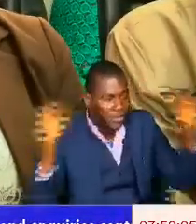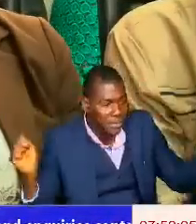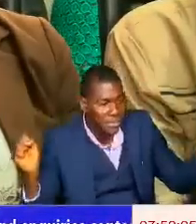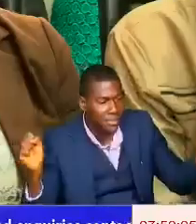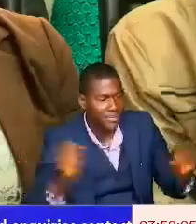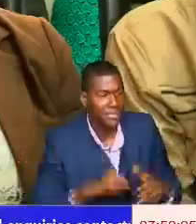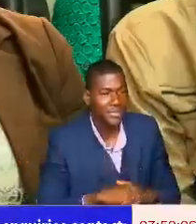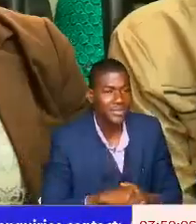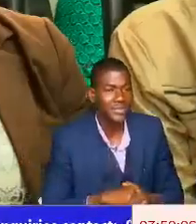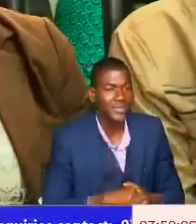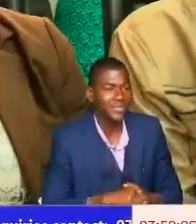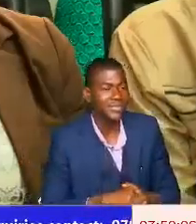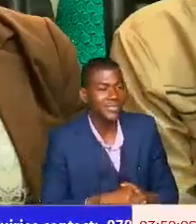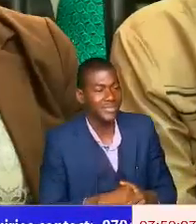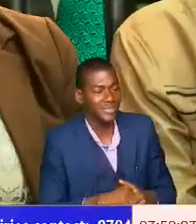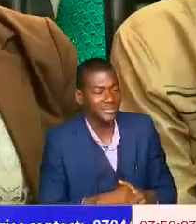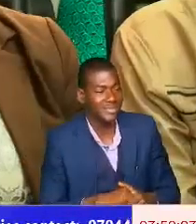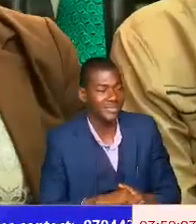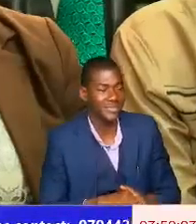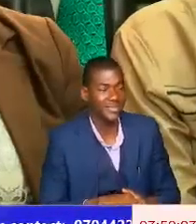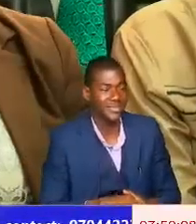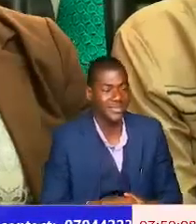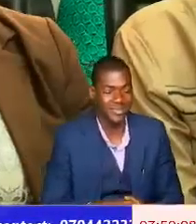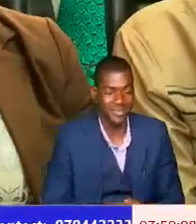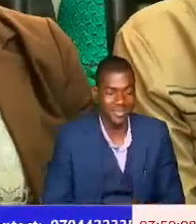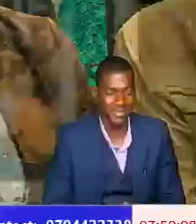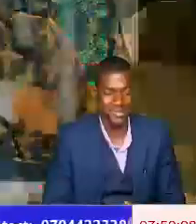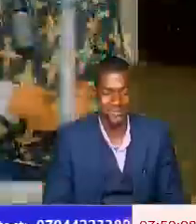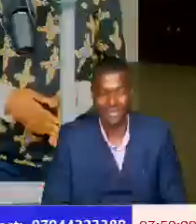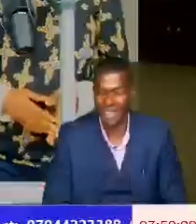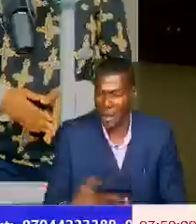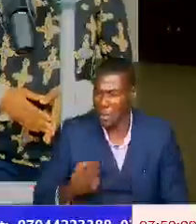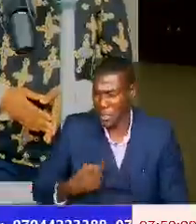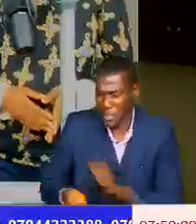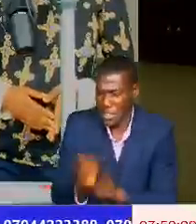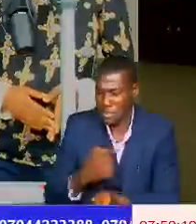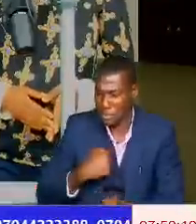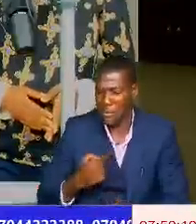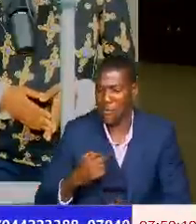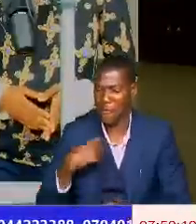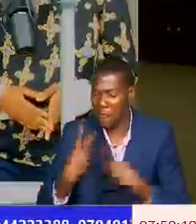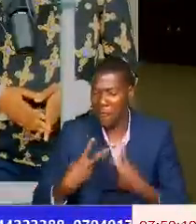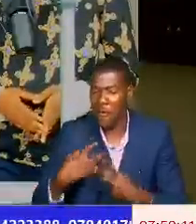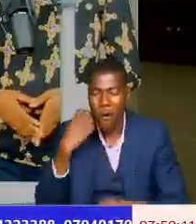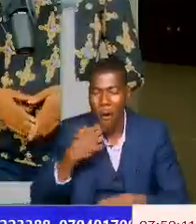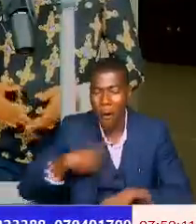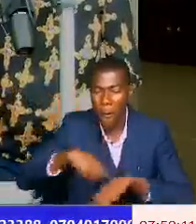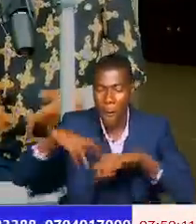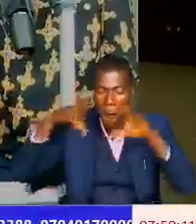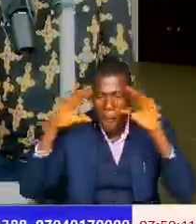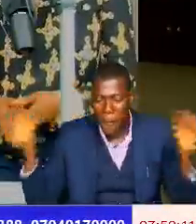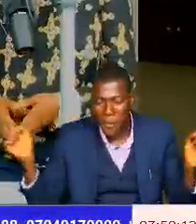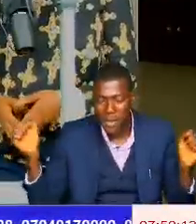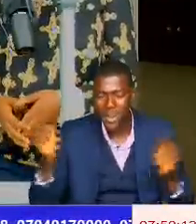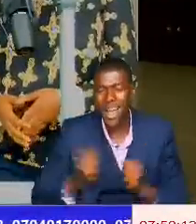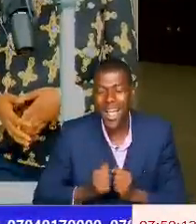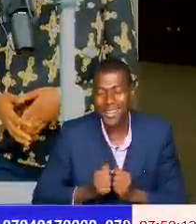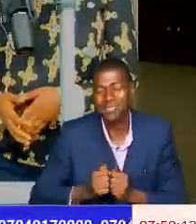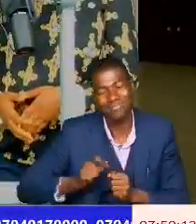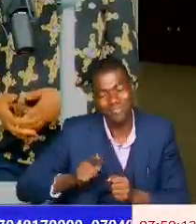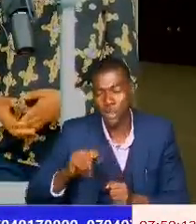I don't change the voice, so no be tonic voice. Okay. Now, ordinary president be tonic voice. Okay. Uh-huh. Me, I just be complete package.